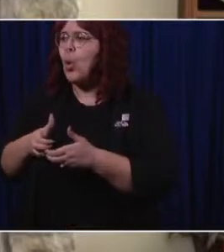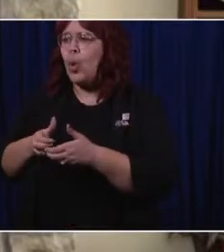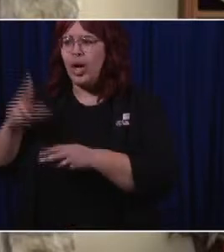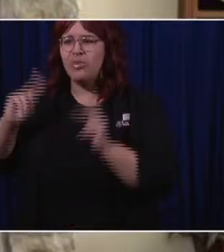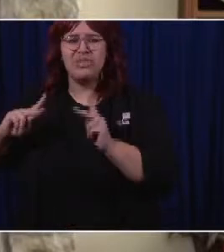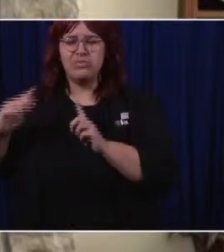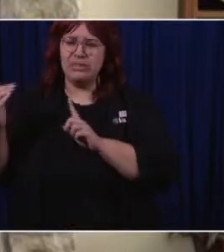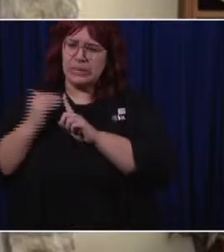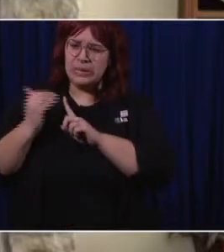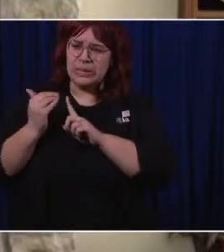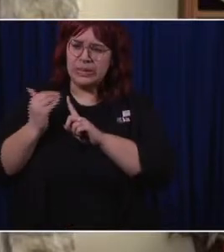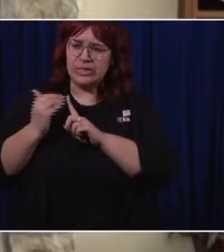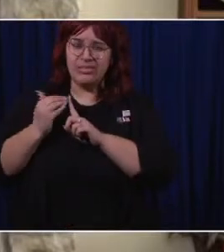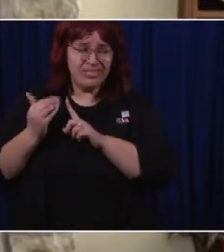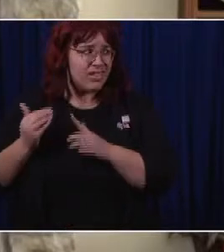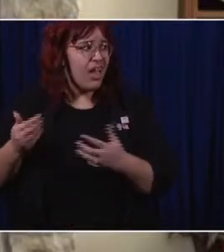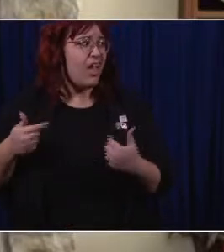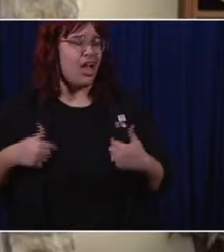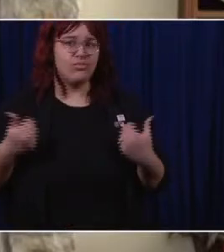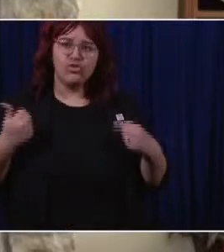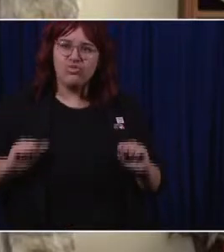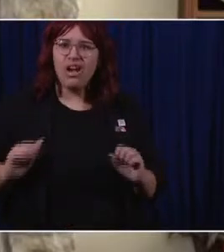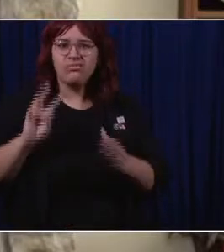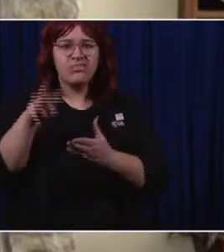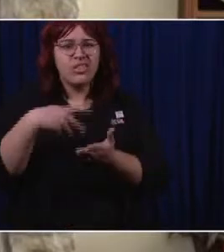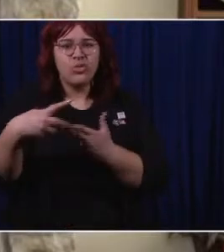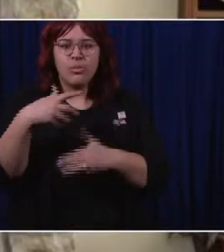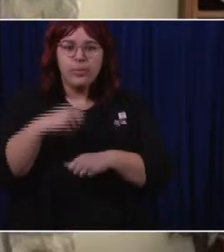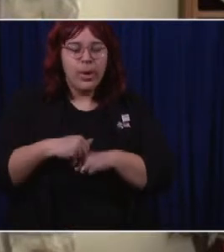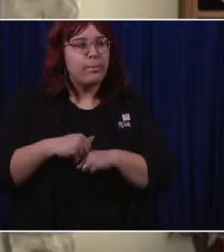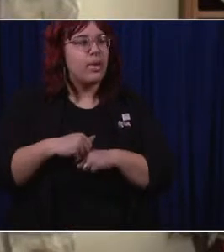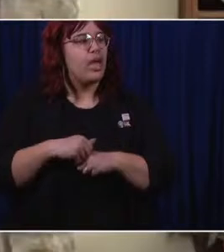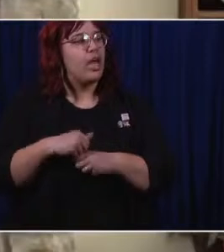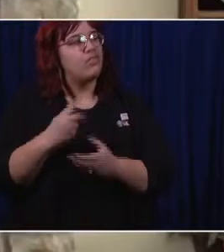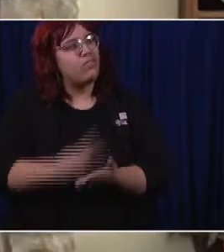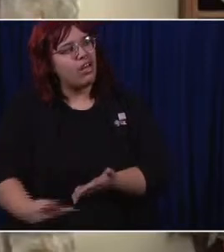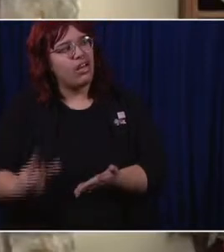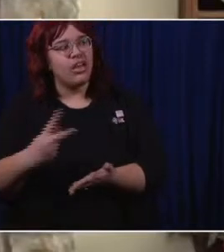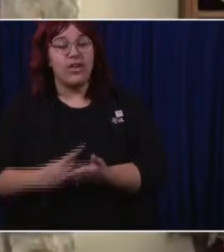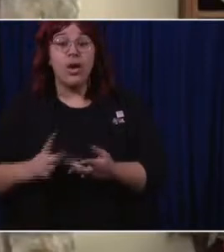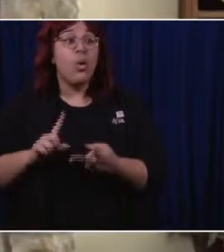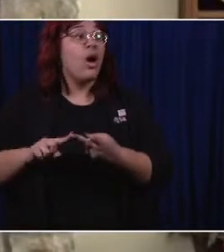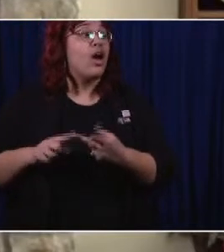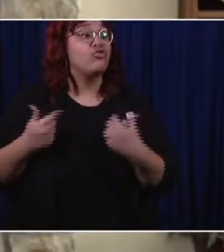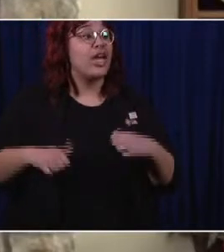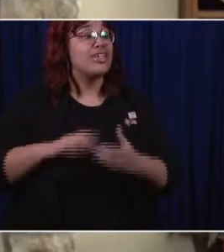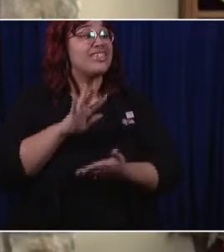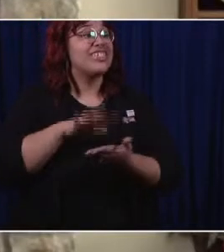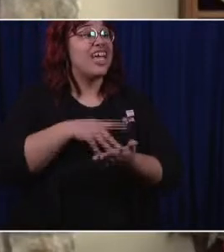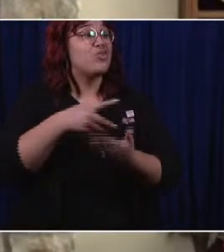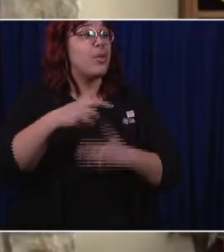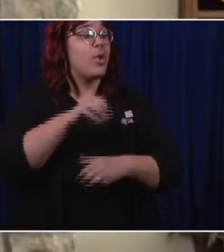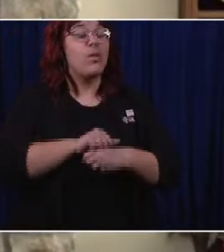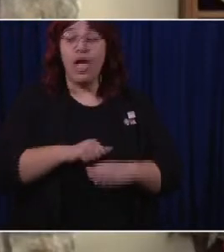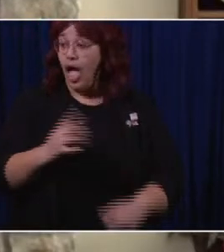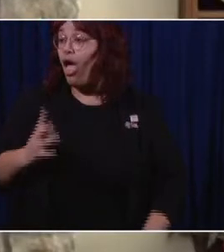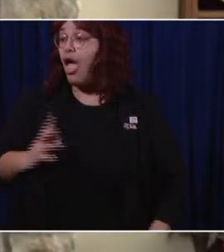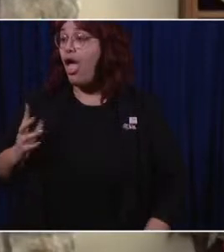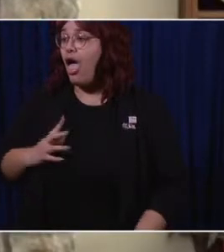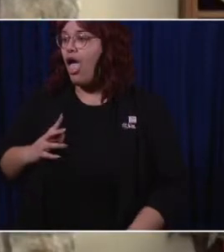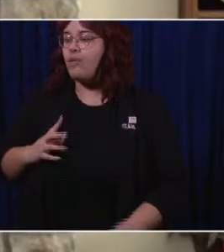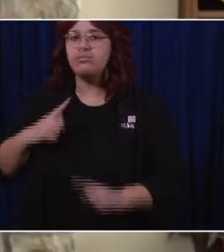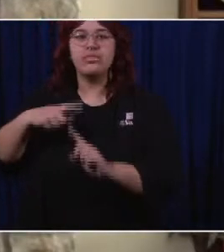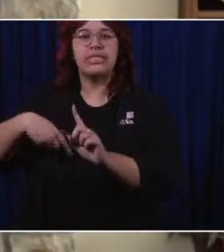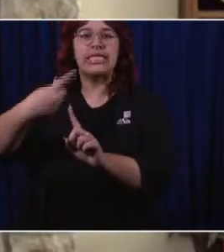get an appointment for another month or two. They're obviously very frustrated that then this week we're only adding more people with those 65 years and